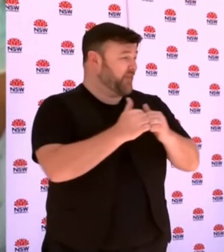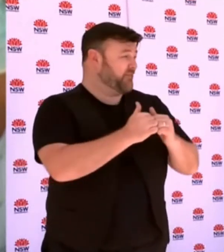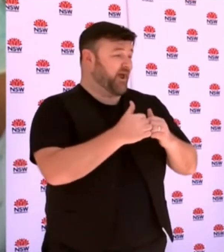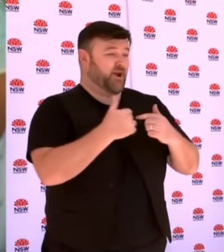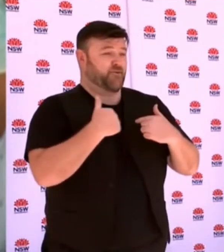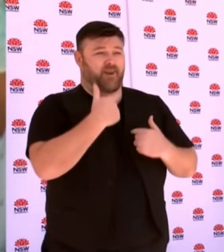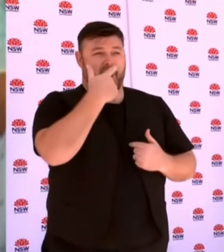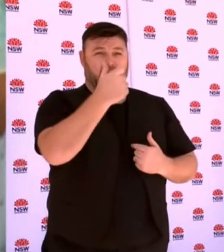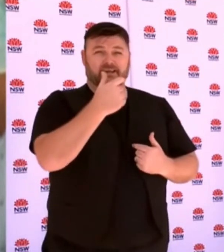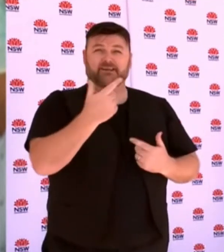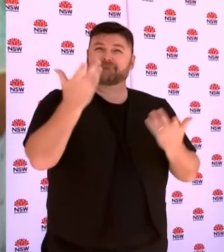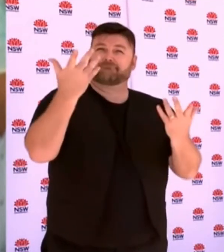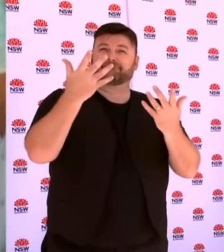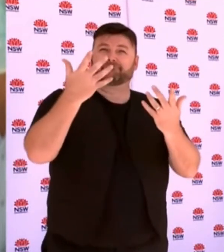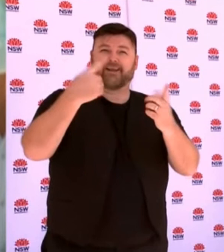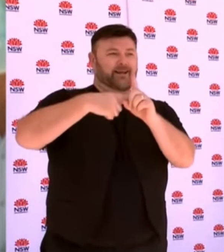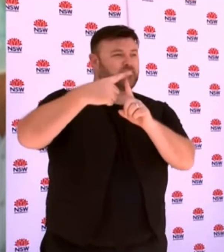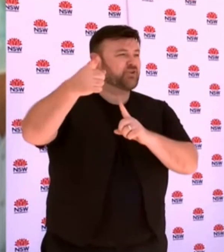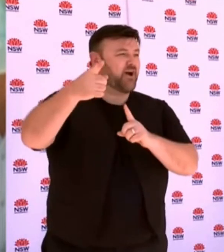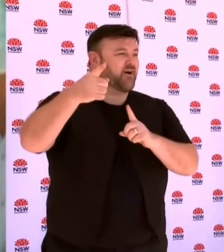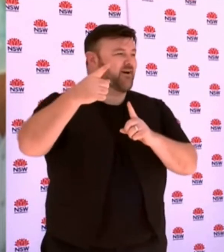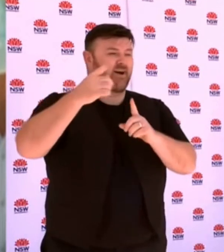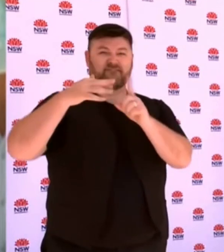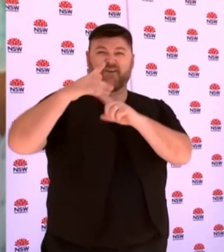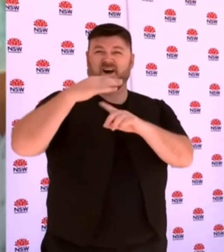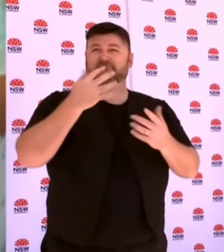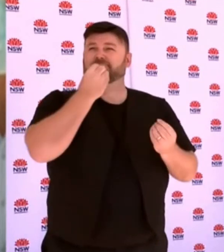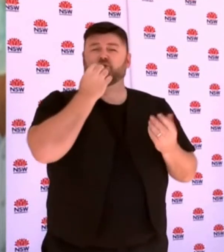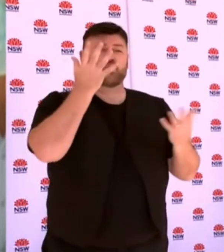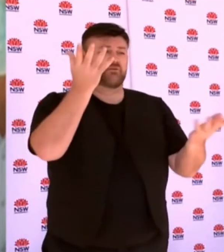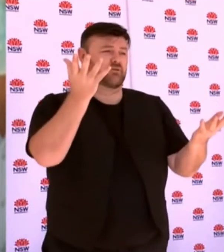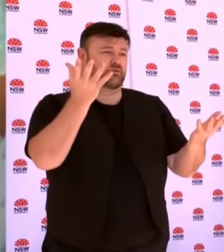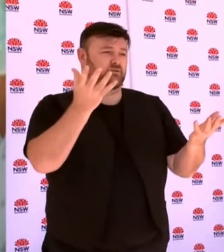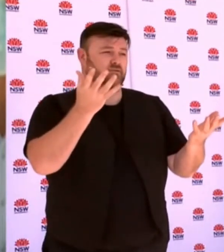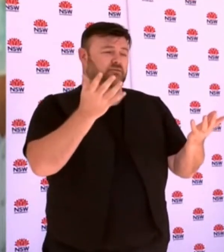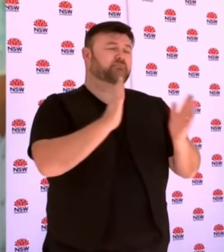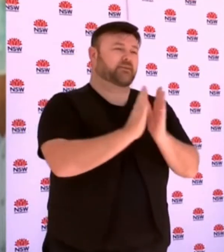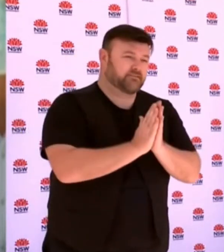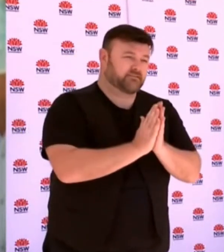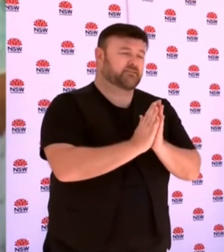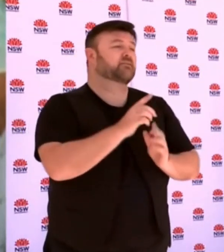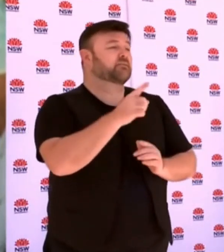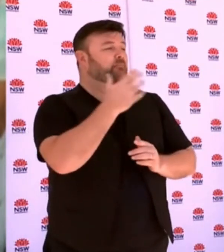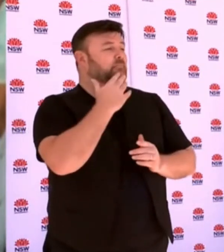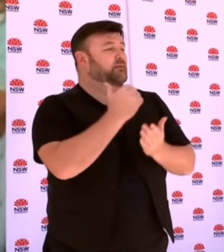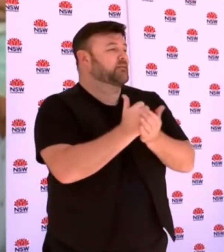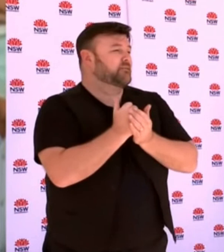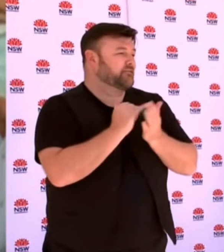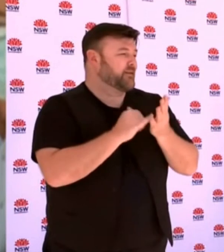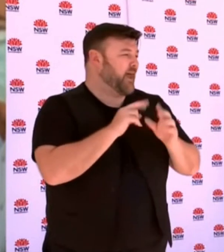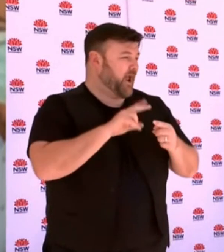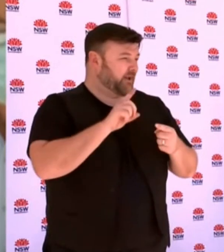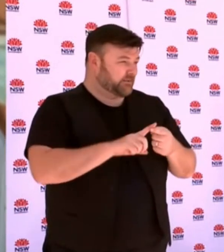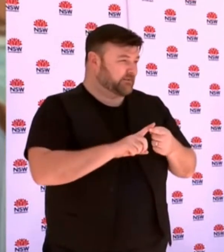privileged to have this temperature and this environment at this time of year. And the more you can be